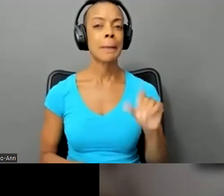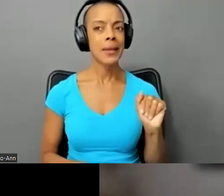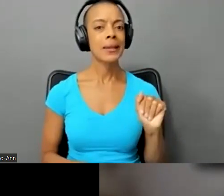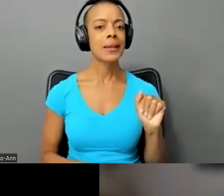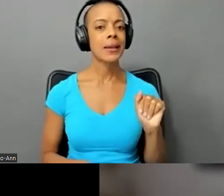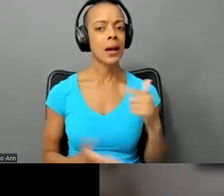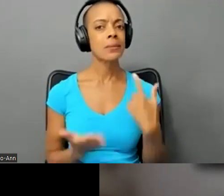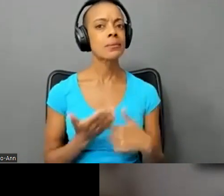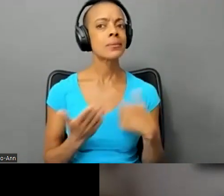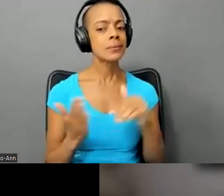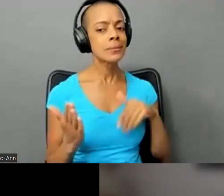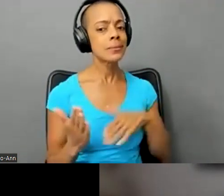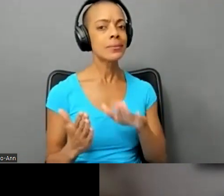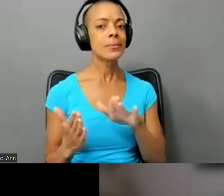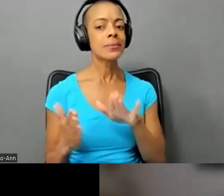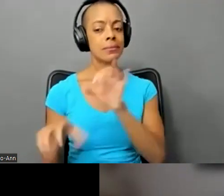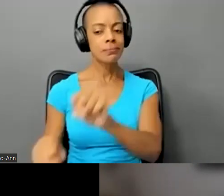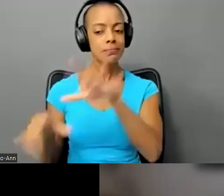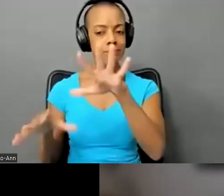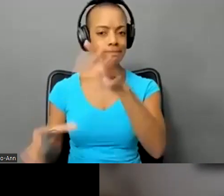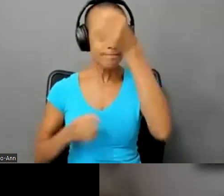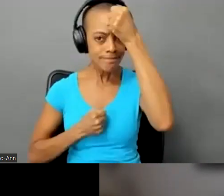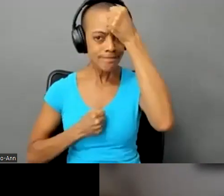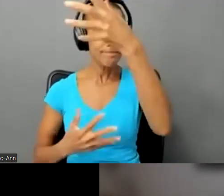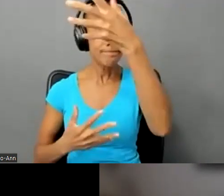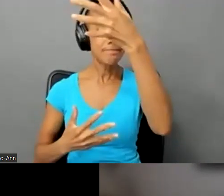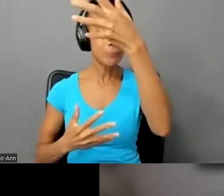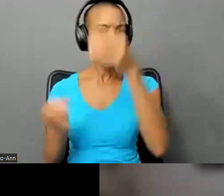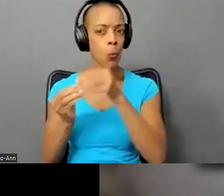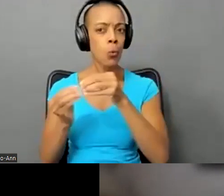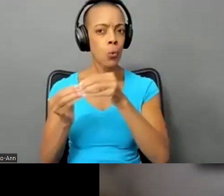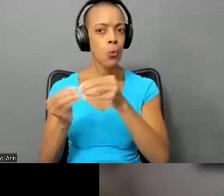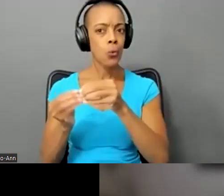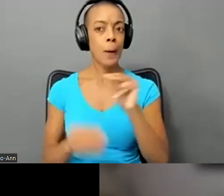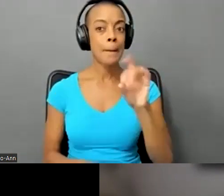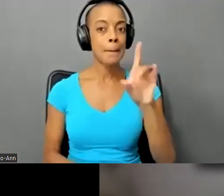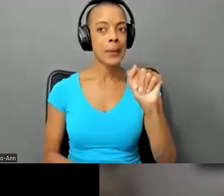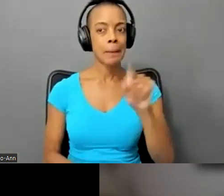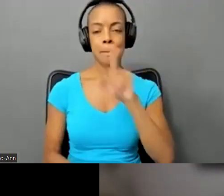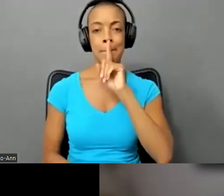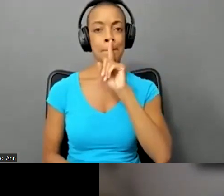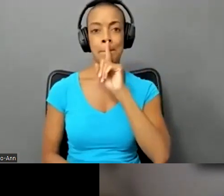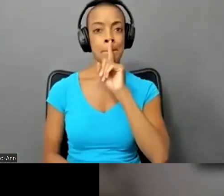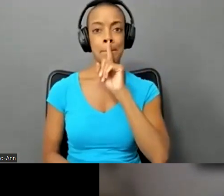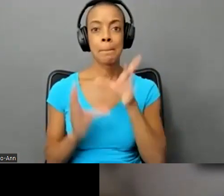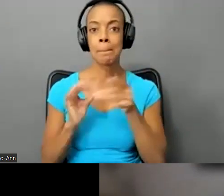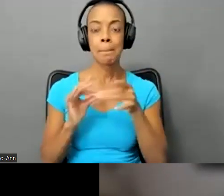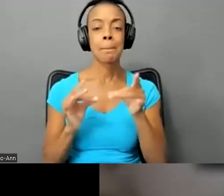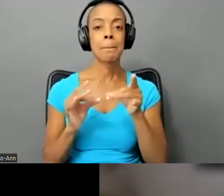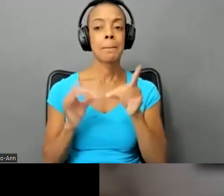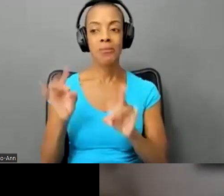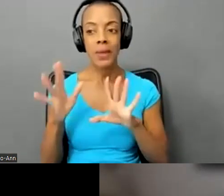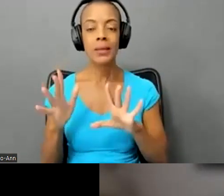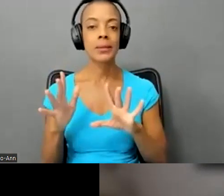more, because again, we're just not seeing media talk about the violence, racism,